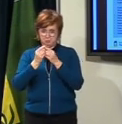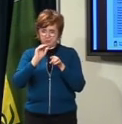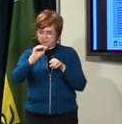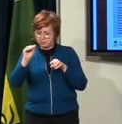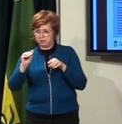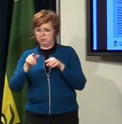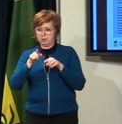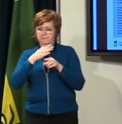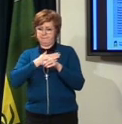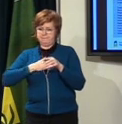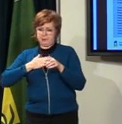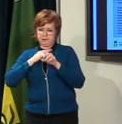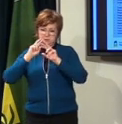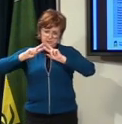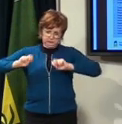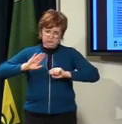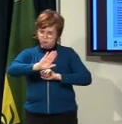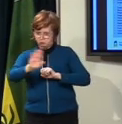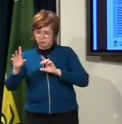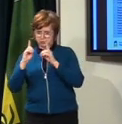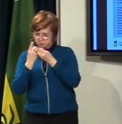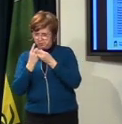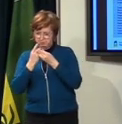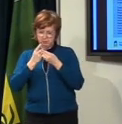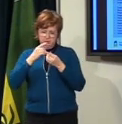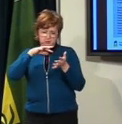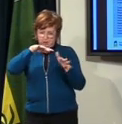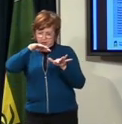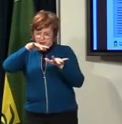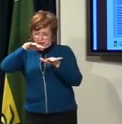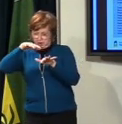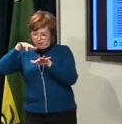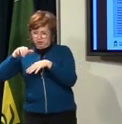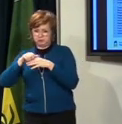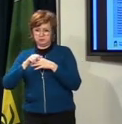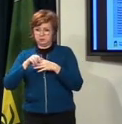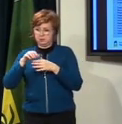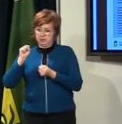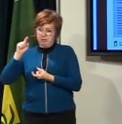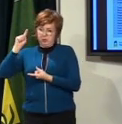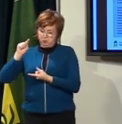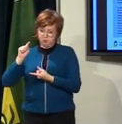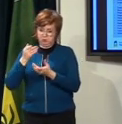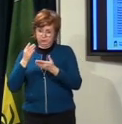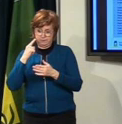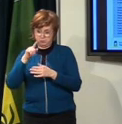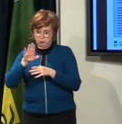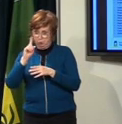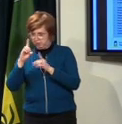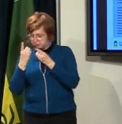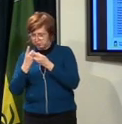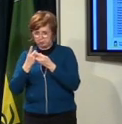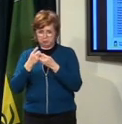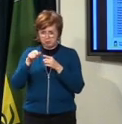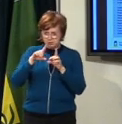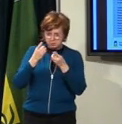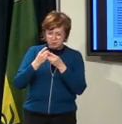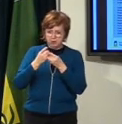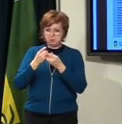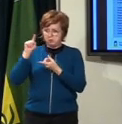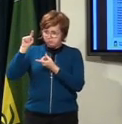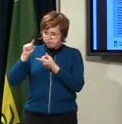on patient care by reducing and slowing down that service, and also what are the resources that